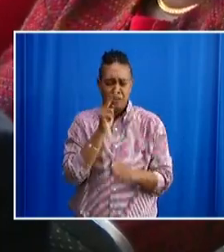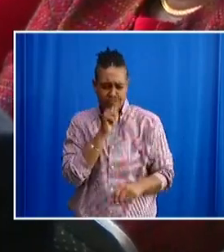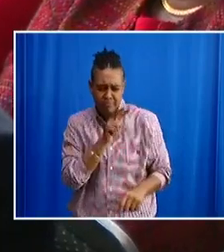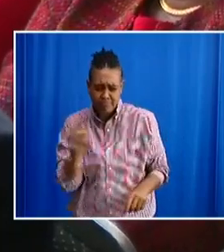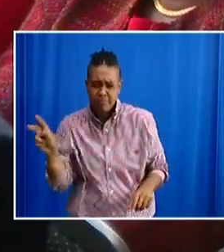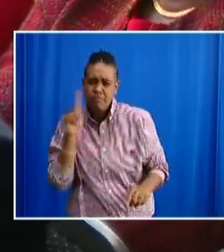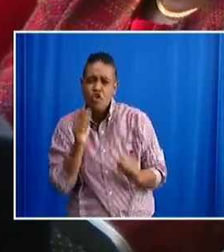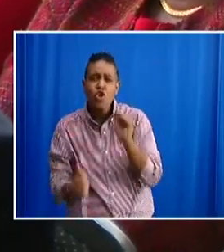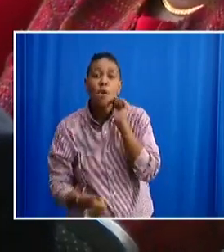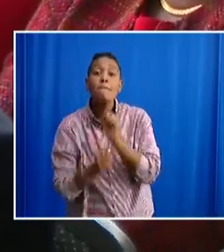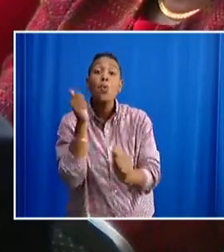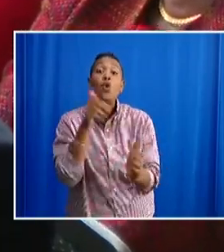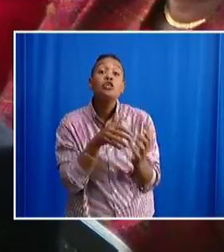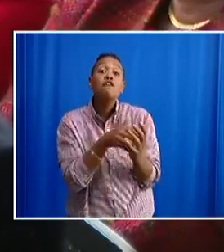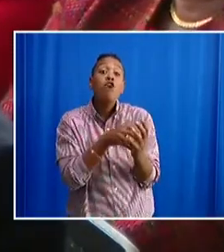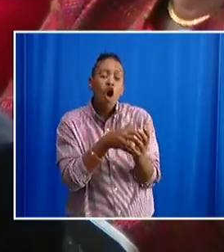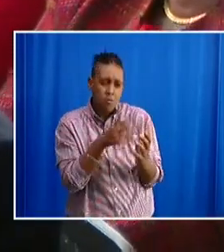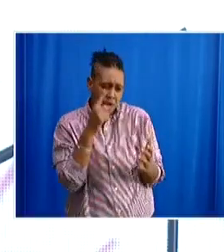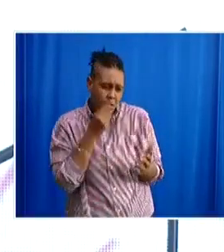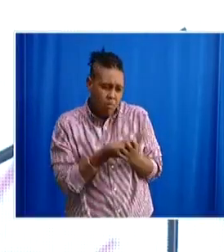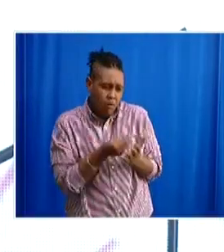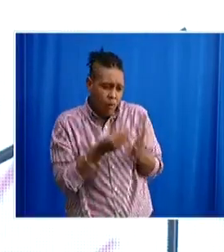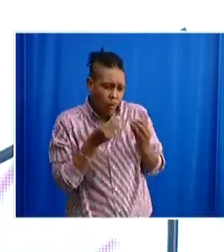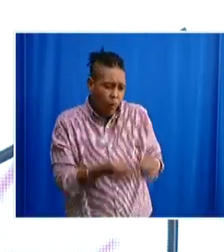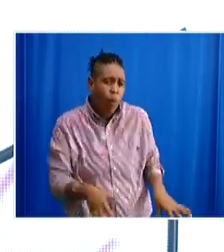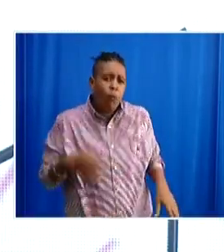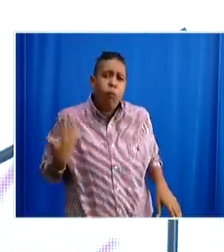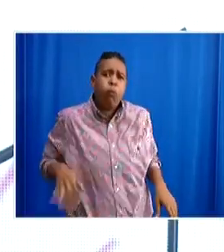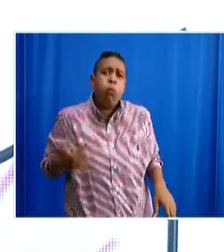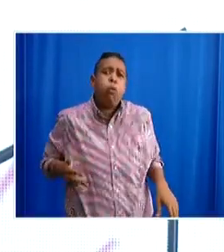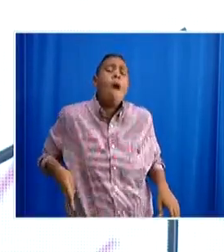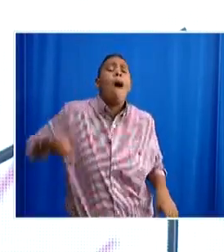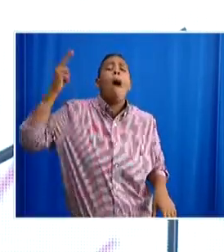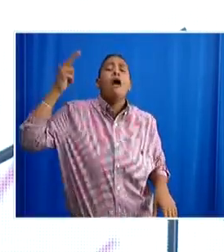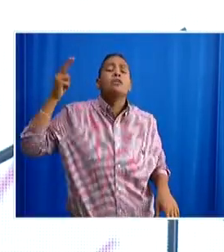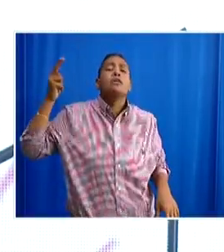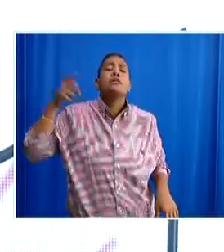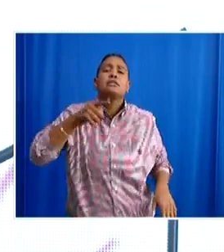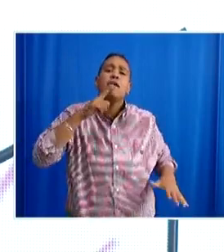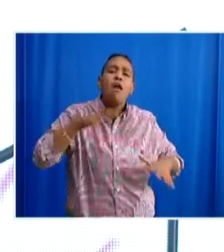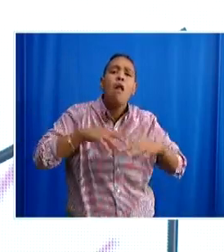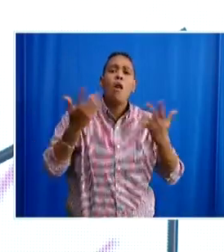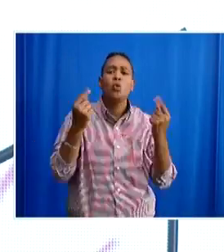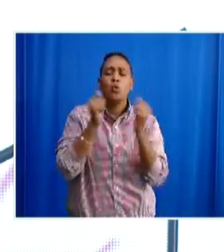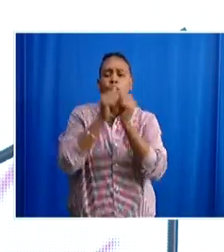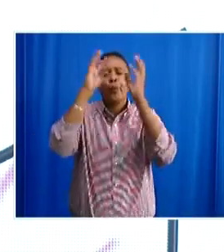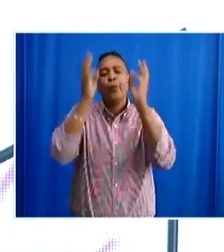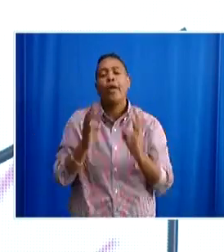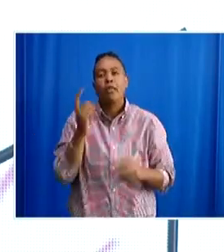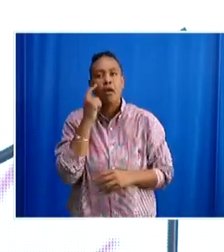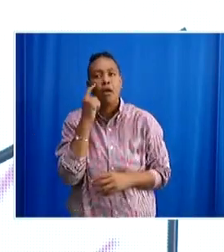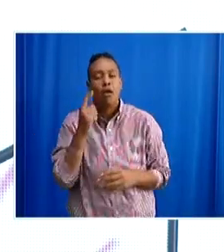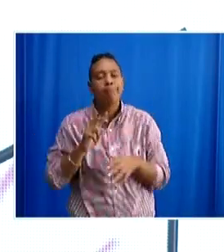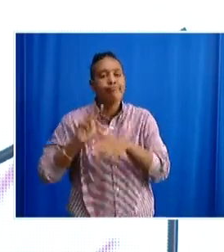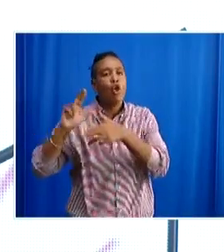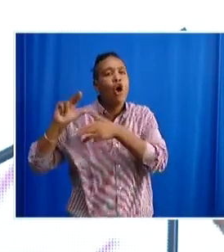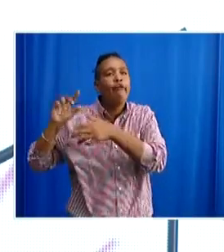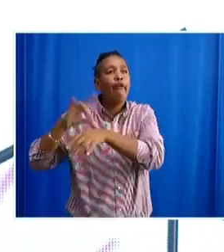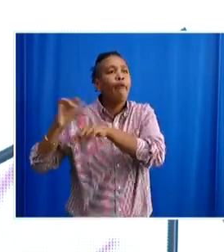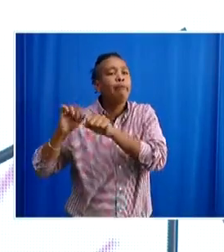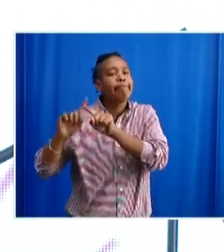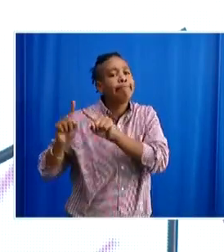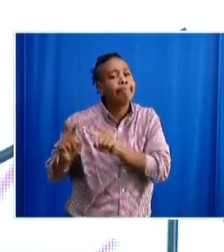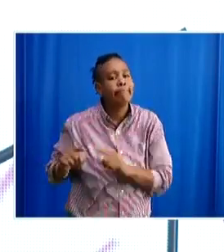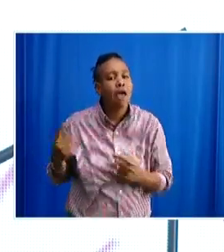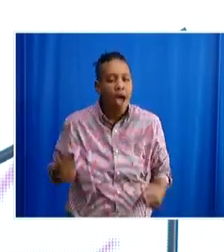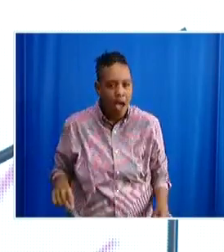the most vulnerable based on economic losses from disasters. This has much to do with climate-related hazards. In fact, the Global Assessment